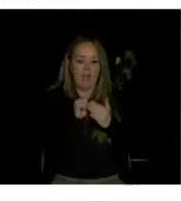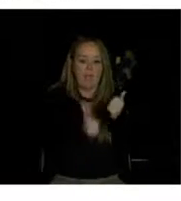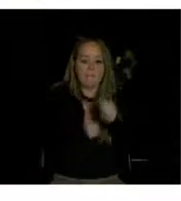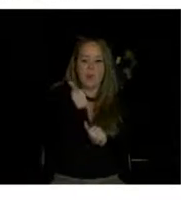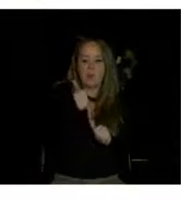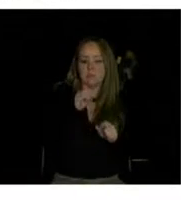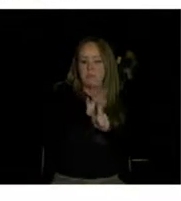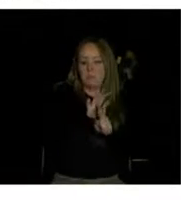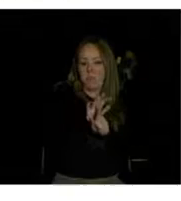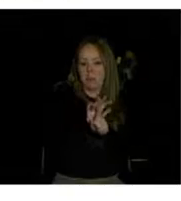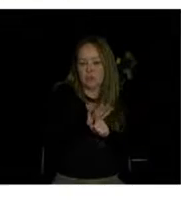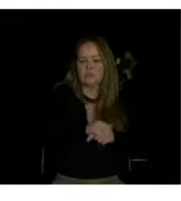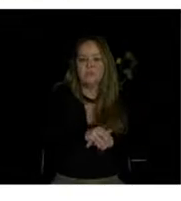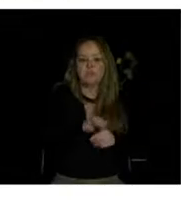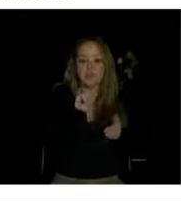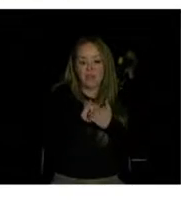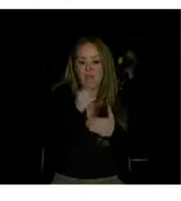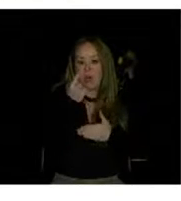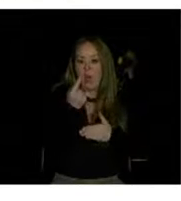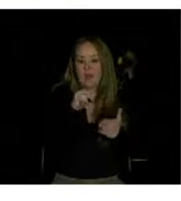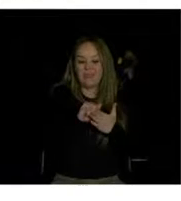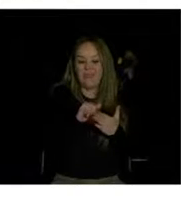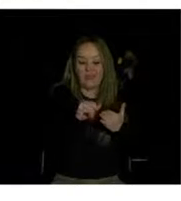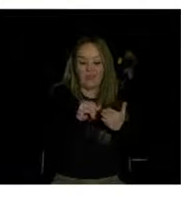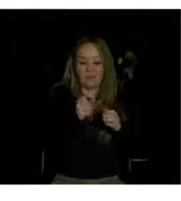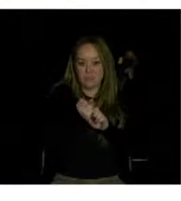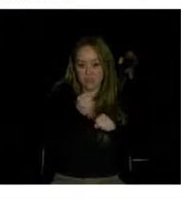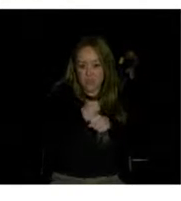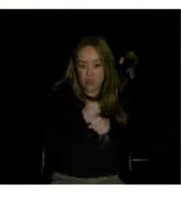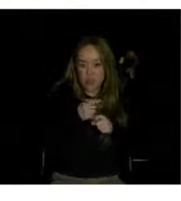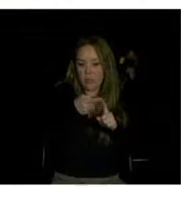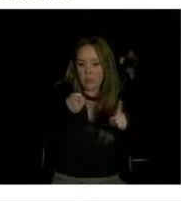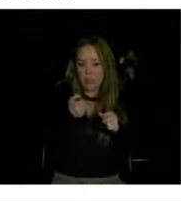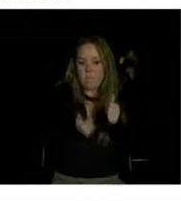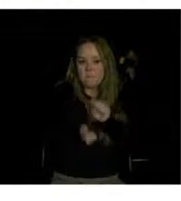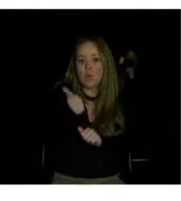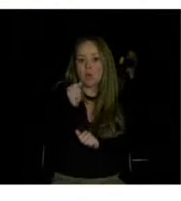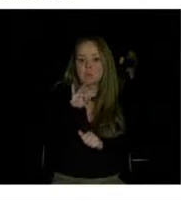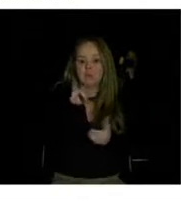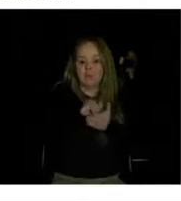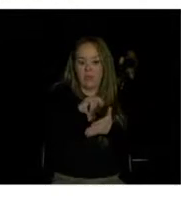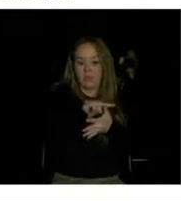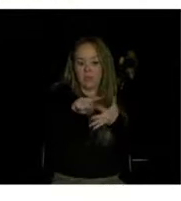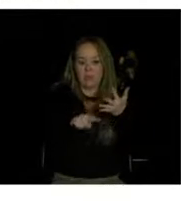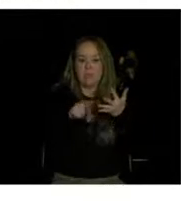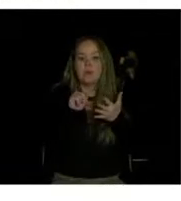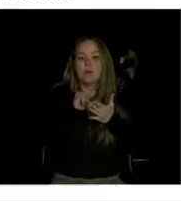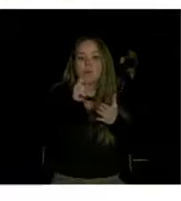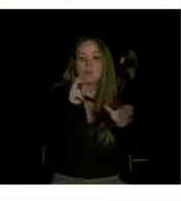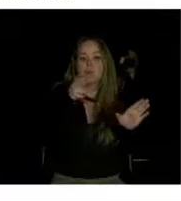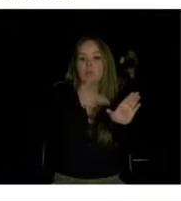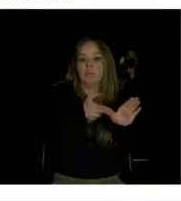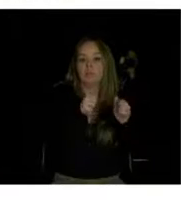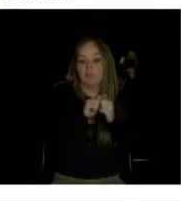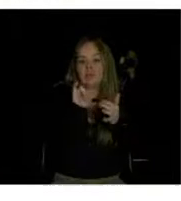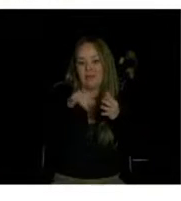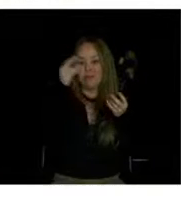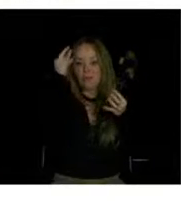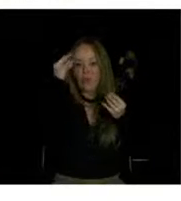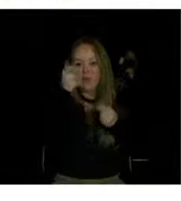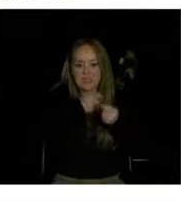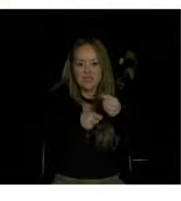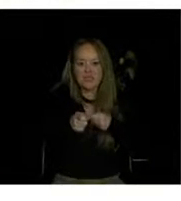most popular, the ones that are being generated by most of those who are participating in the Thought